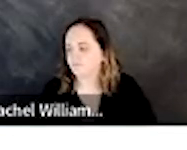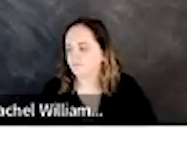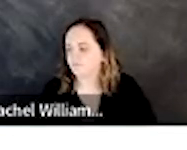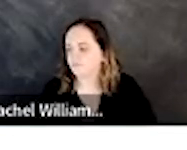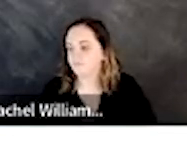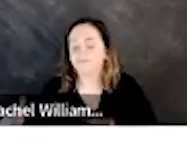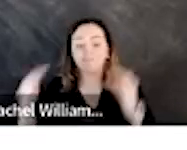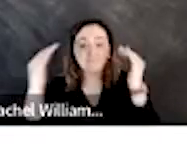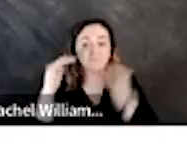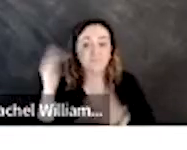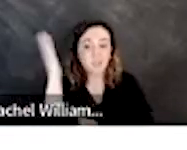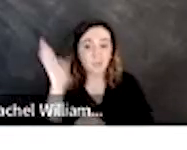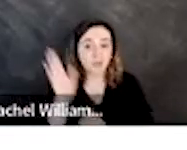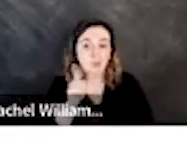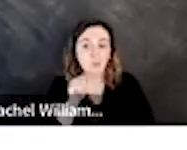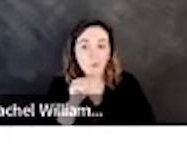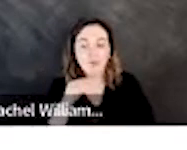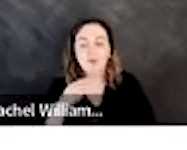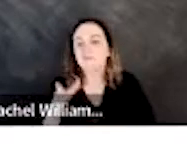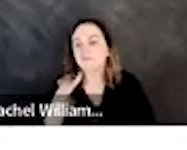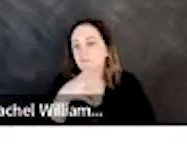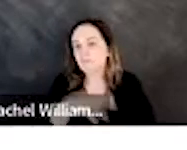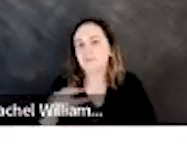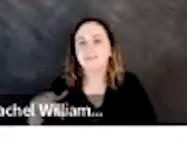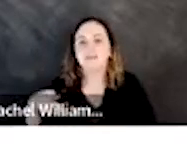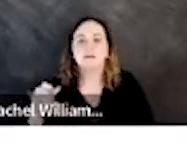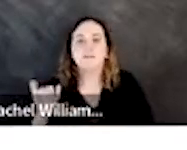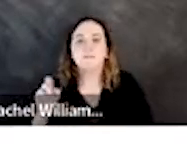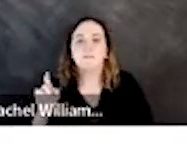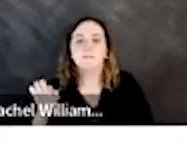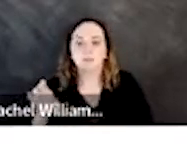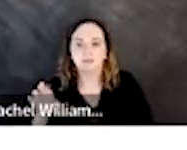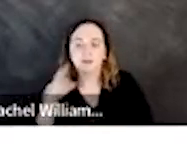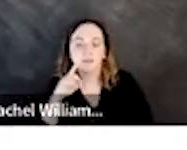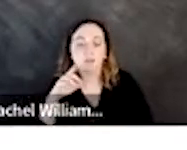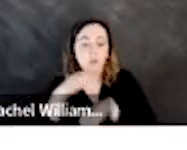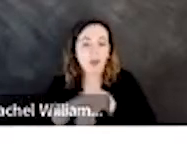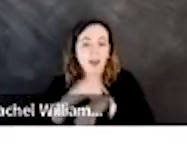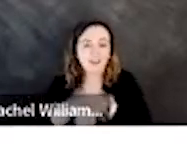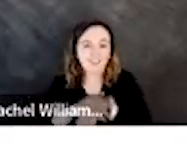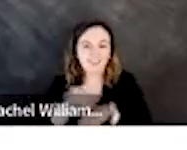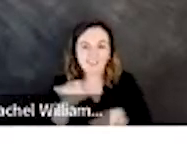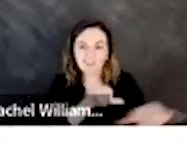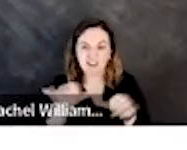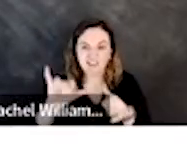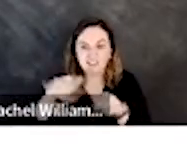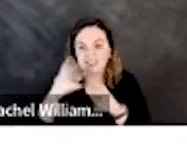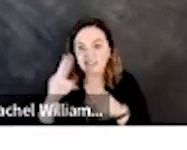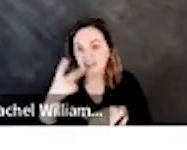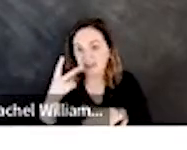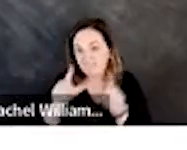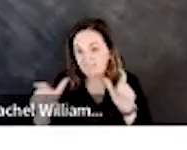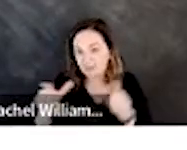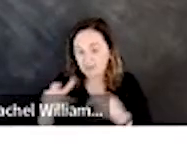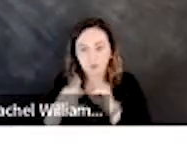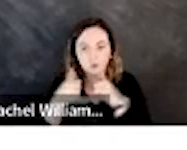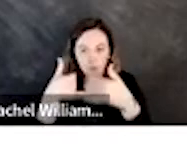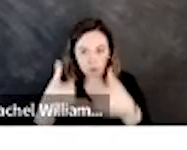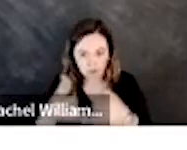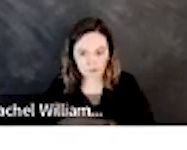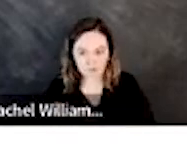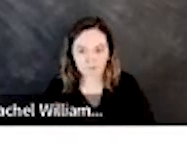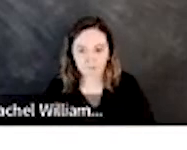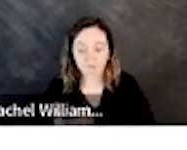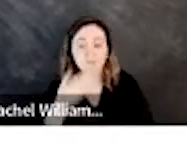The next presenter will be Ms. Painter for the English as a Second Language Awards.